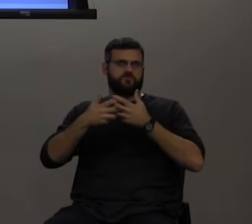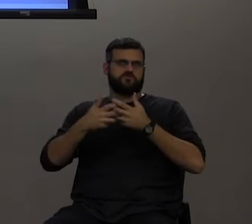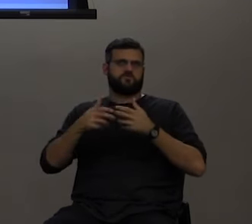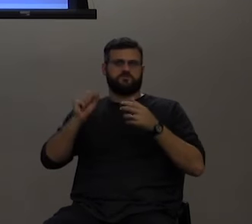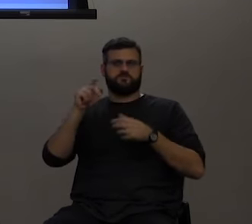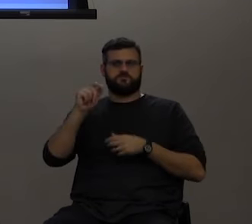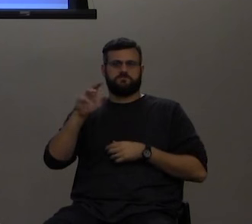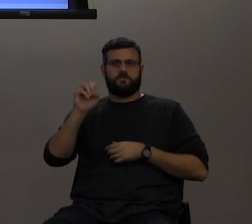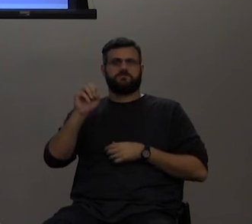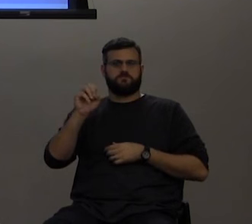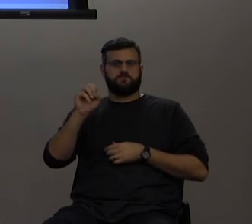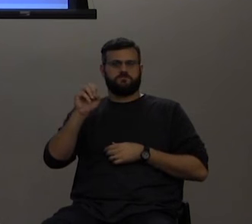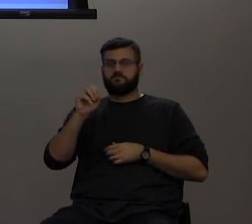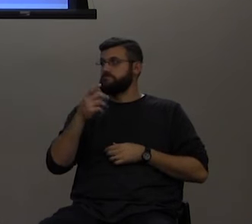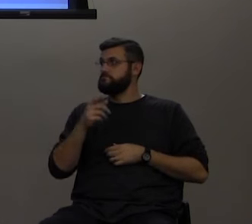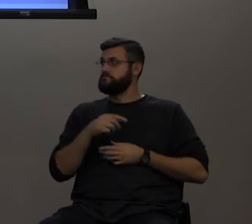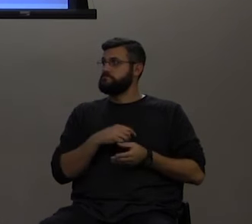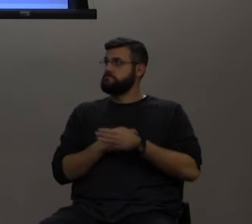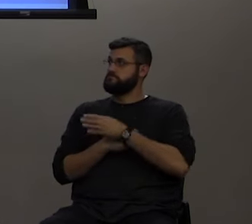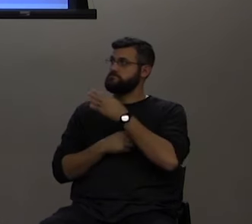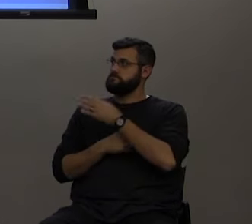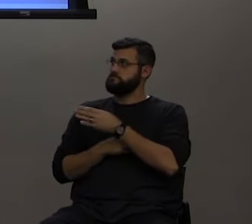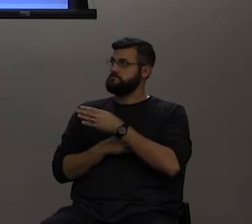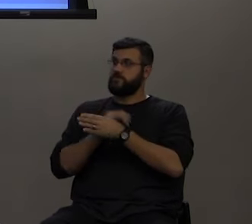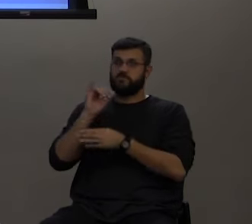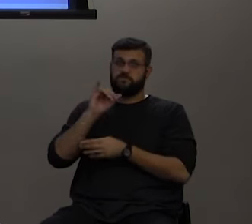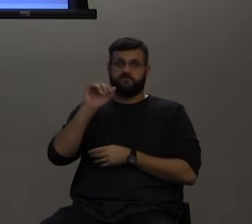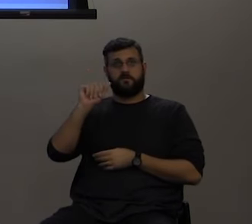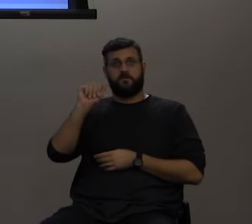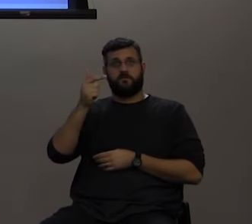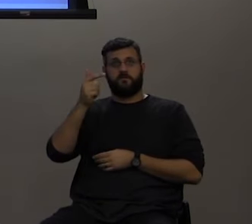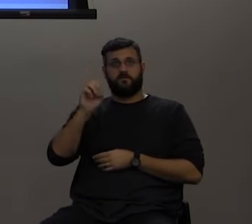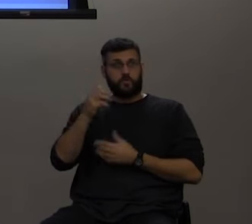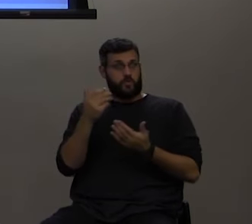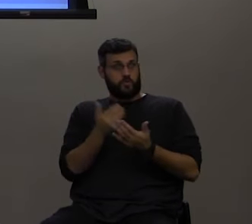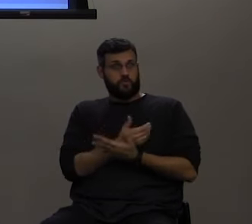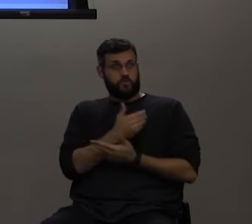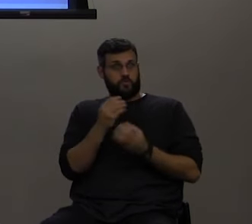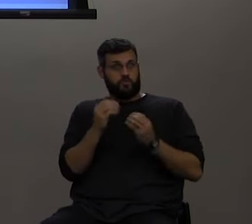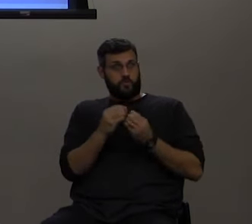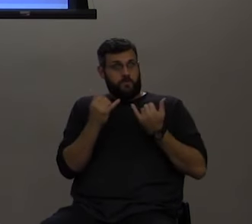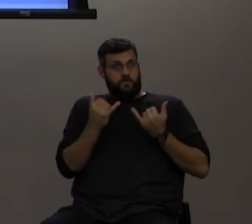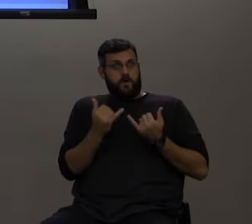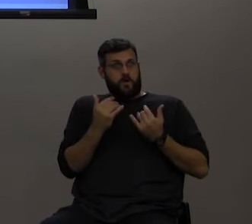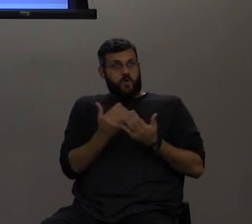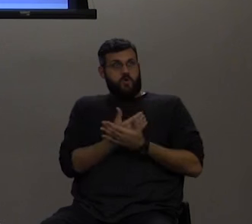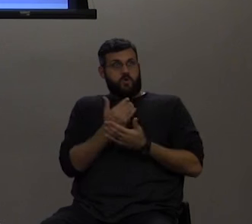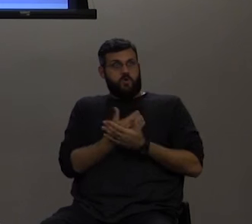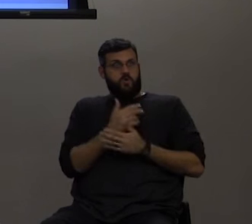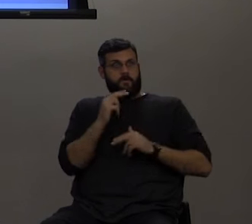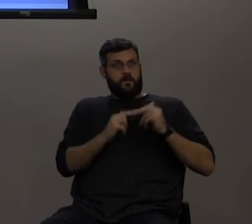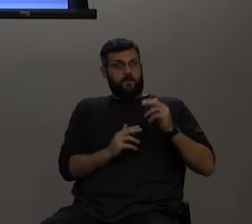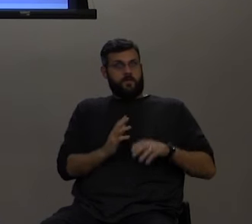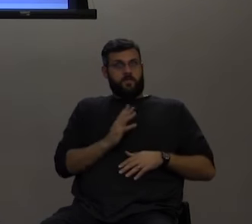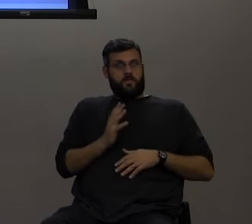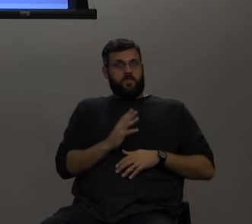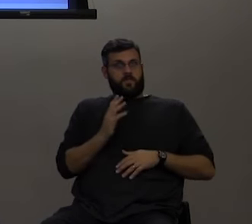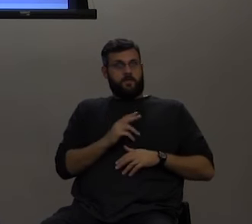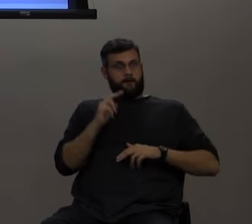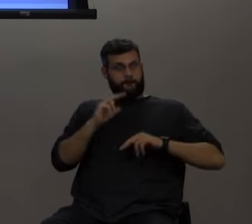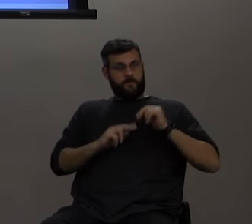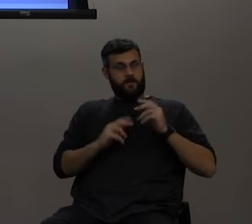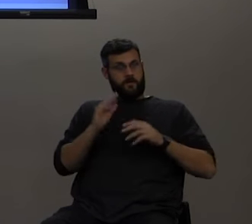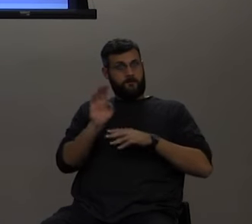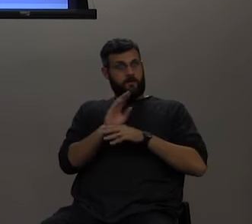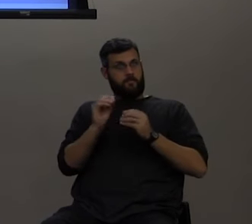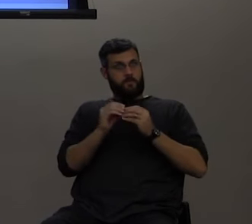surrounding communities. And frankly, also the age. Newer, more modern facilities that have the amenities that businesses look for, they tend to be willing to